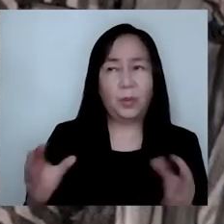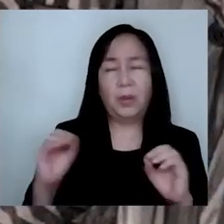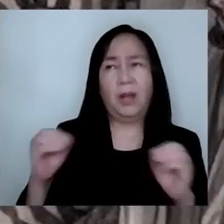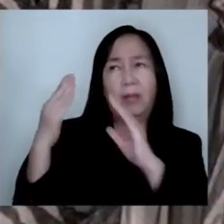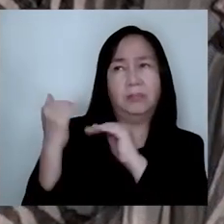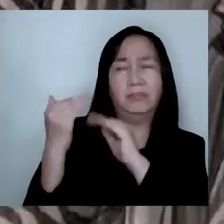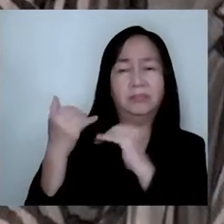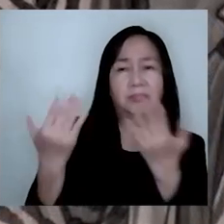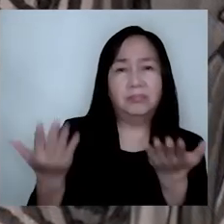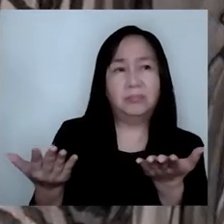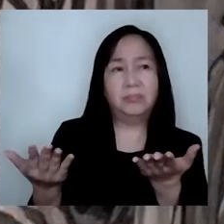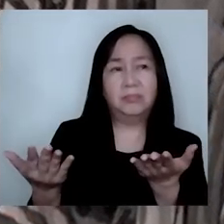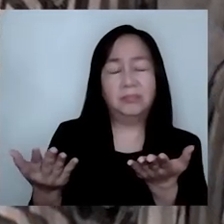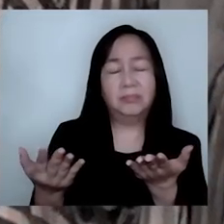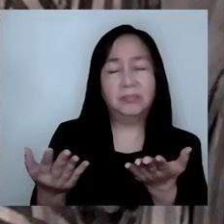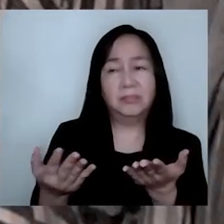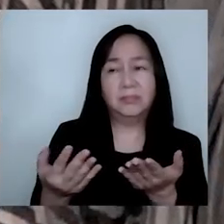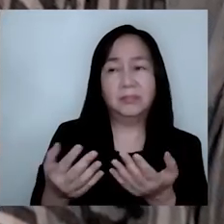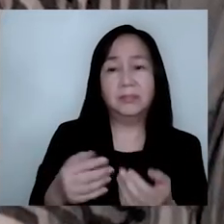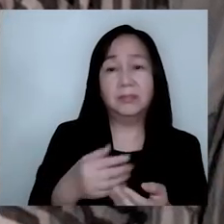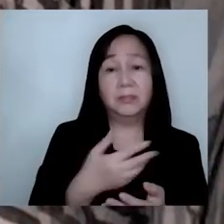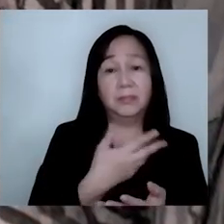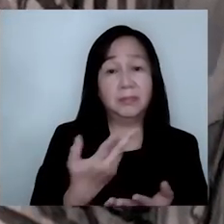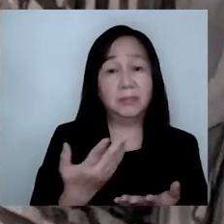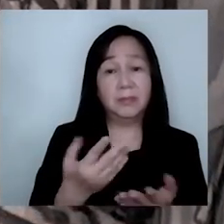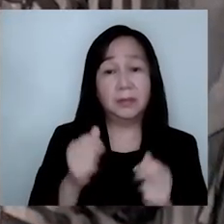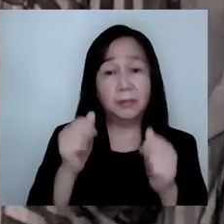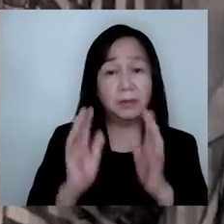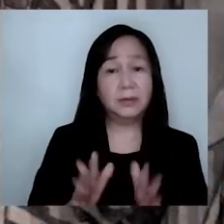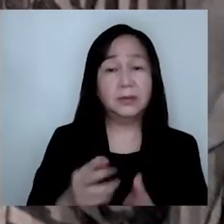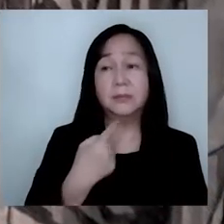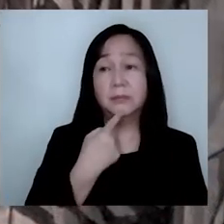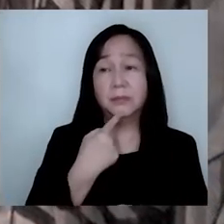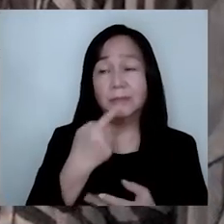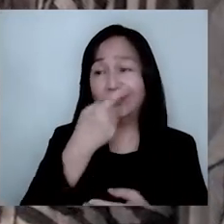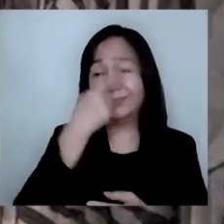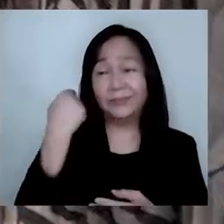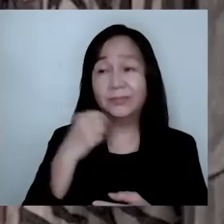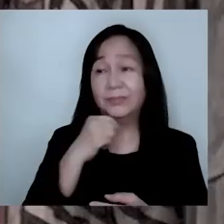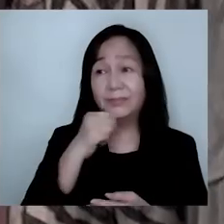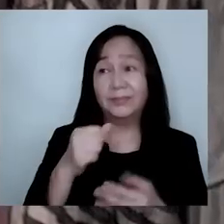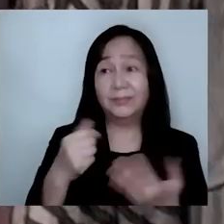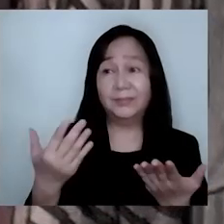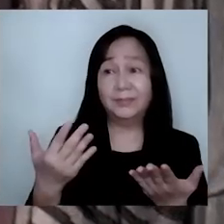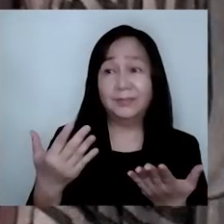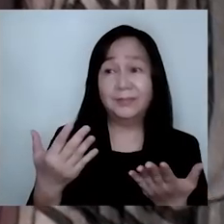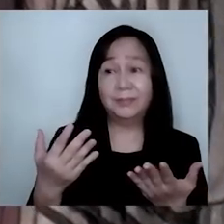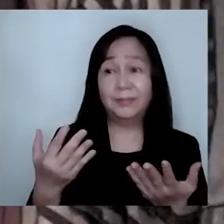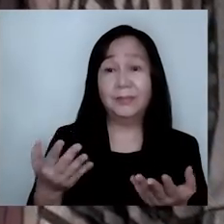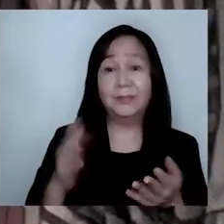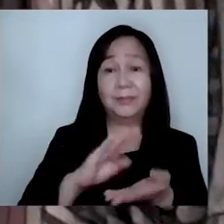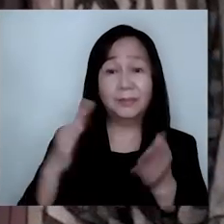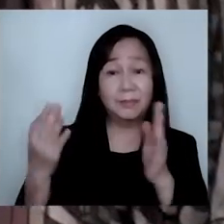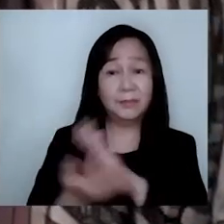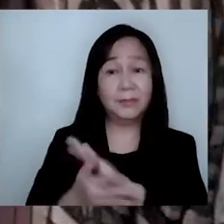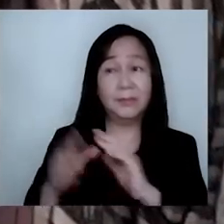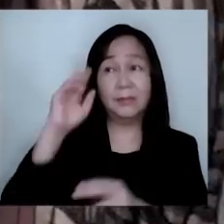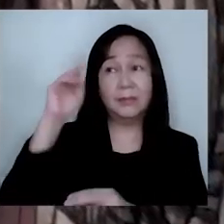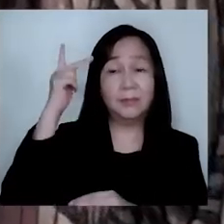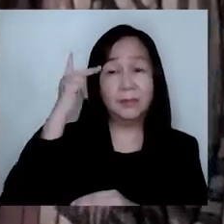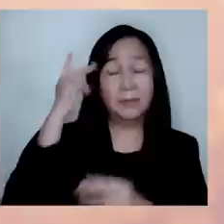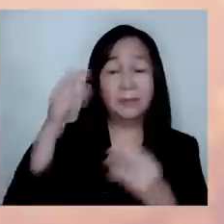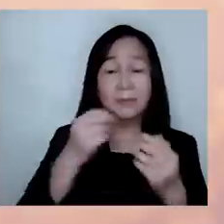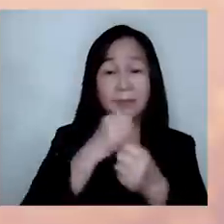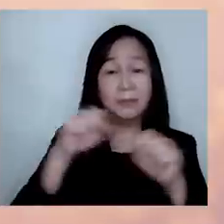disappointed because Jesus did not measure up to what they had hoped him to be a political Redeemer of